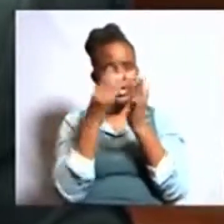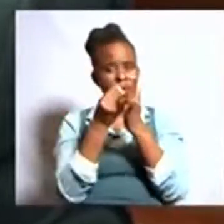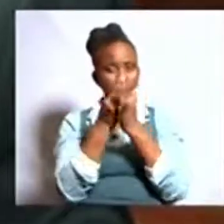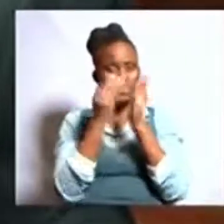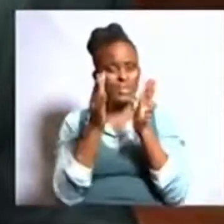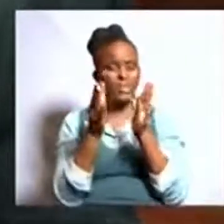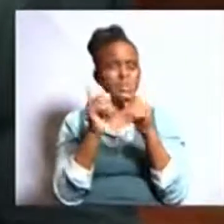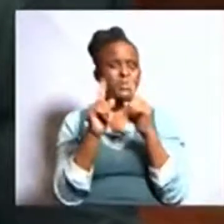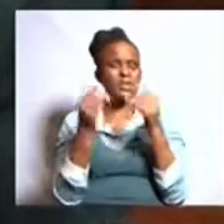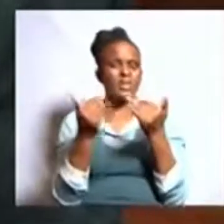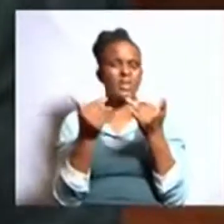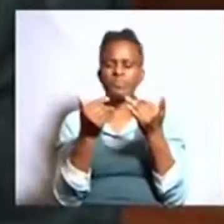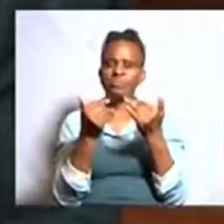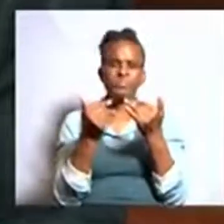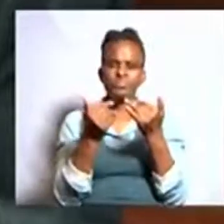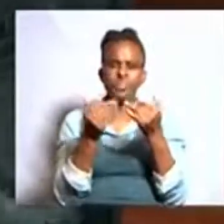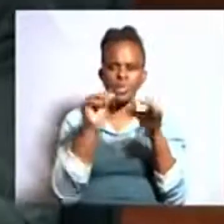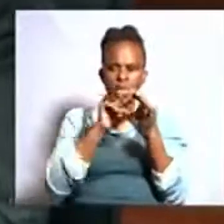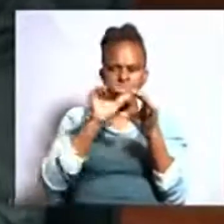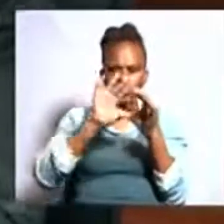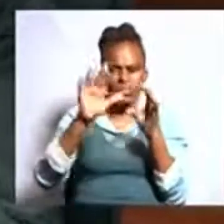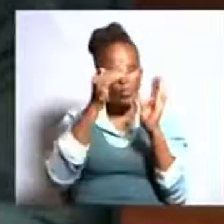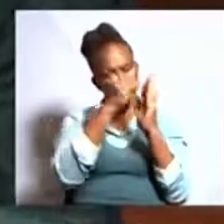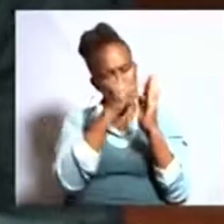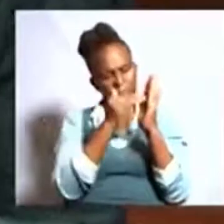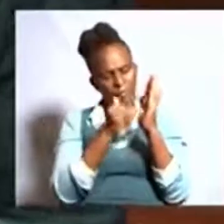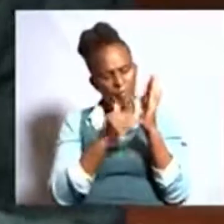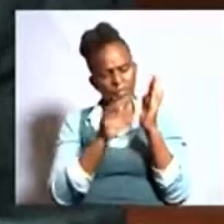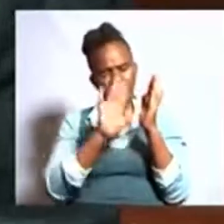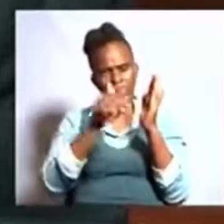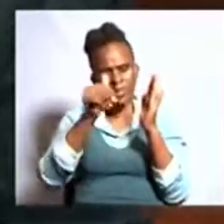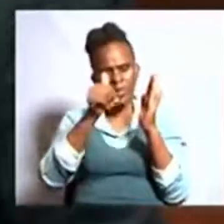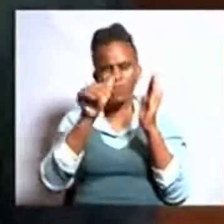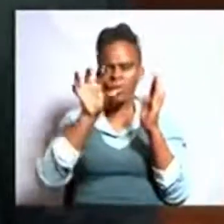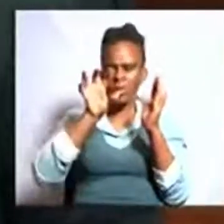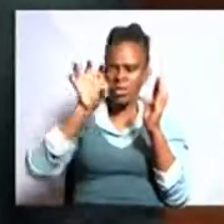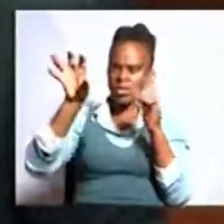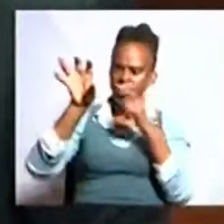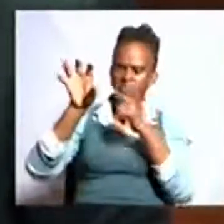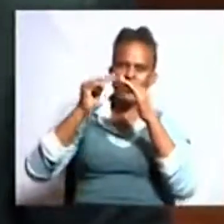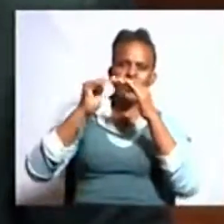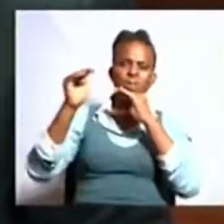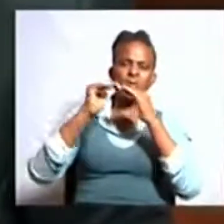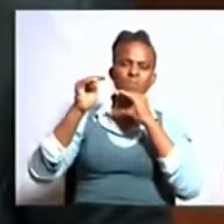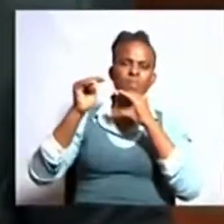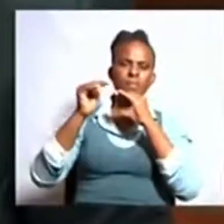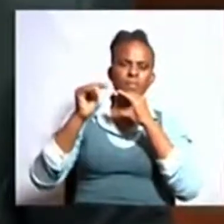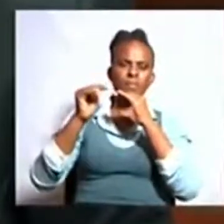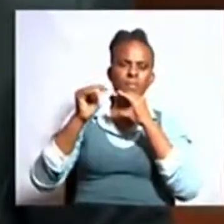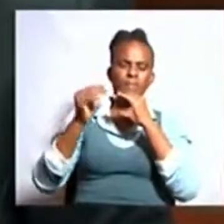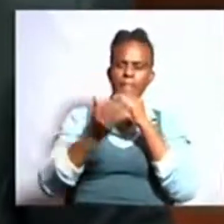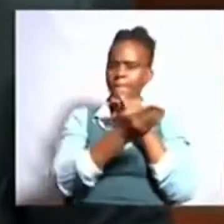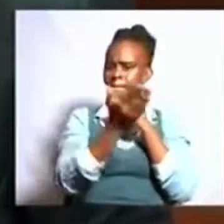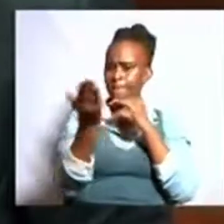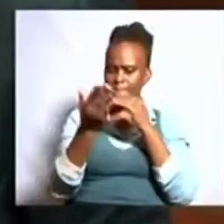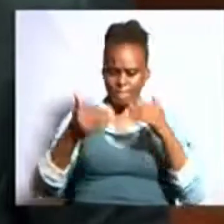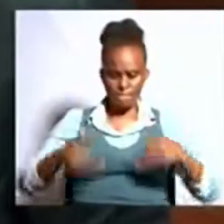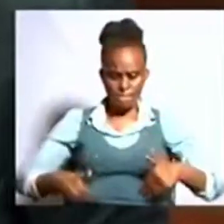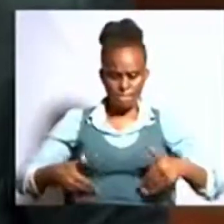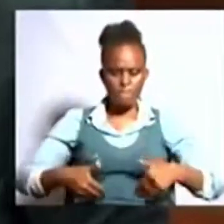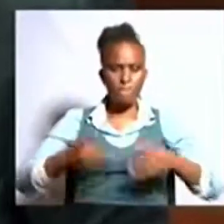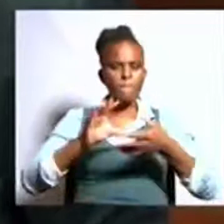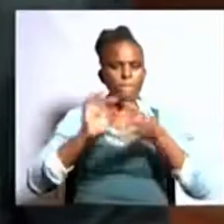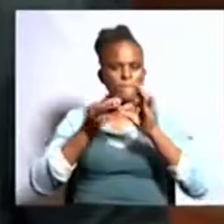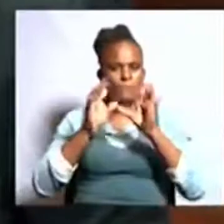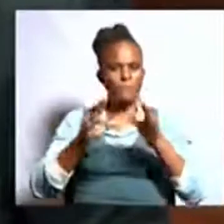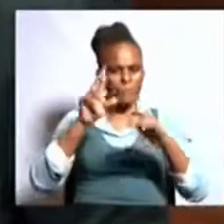Yeah, but in your guidelines, you at the provincial level, the youth coordinator sits